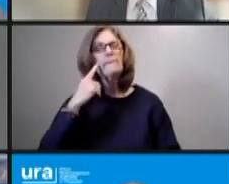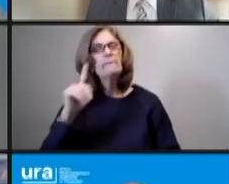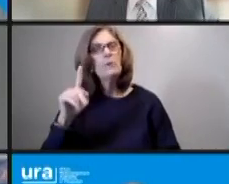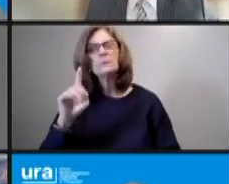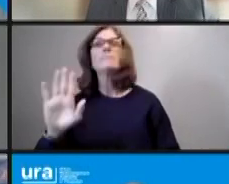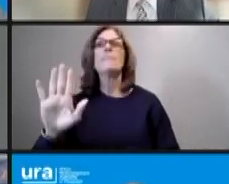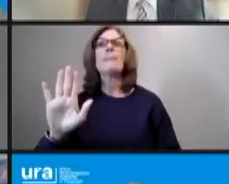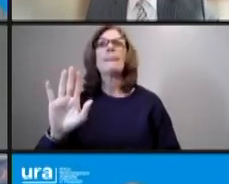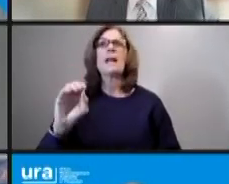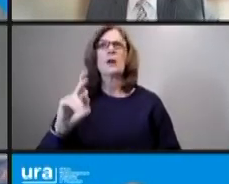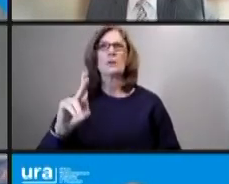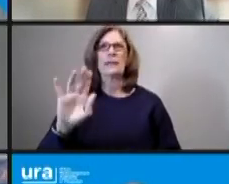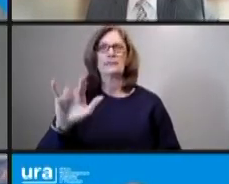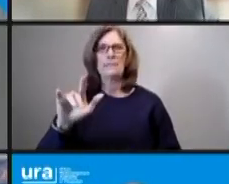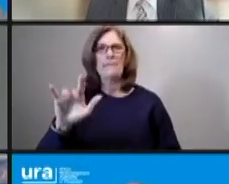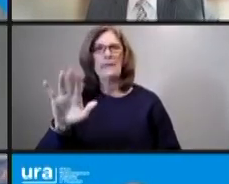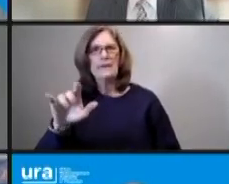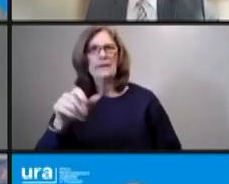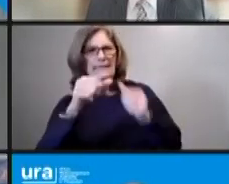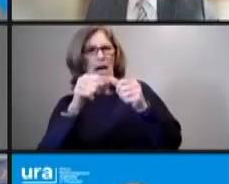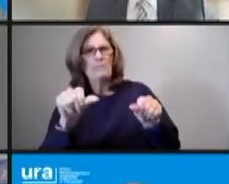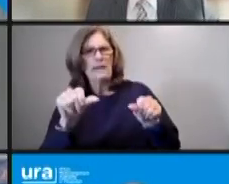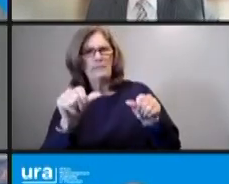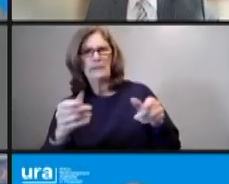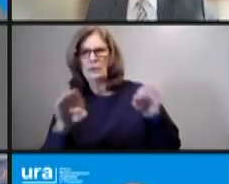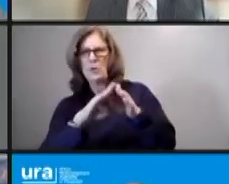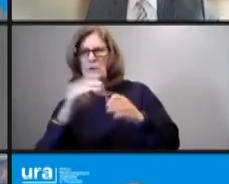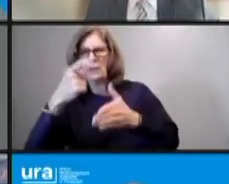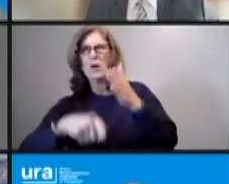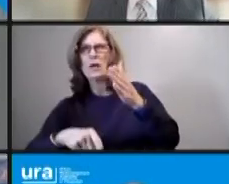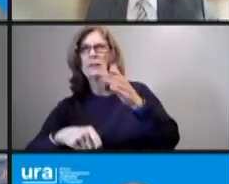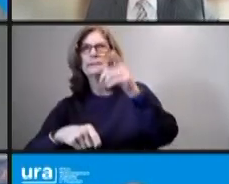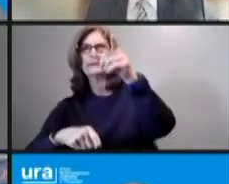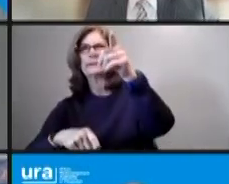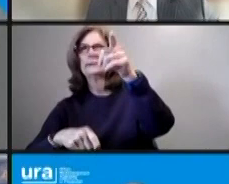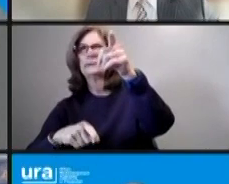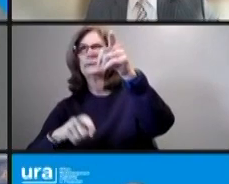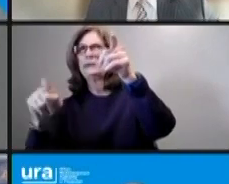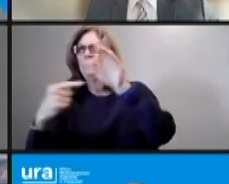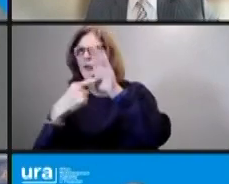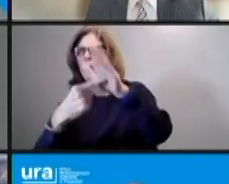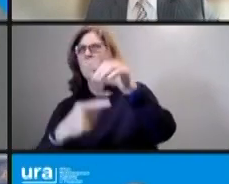down payment and closing cost assistance? Did we see that one already? Okay, sorry.